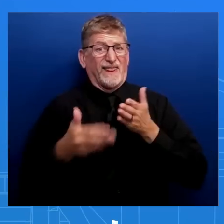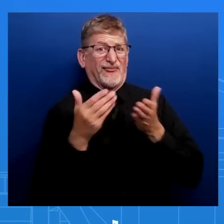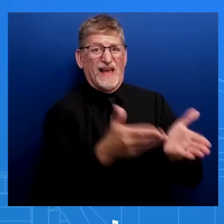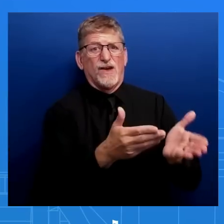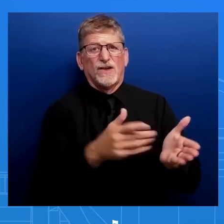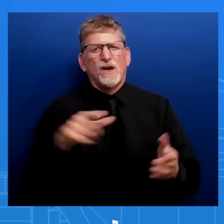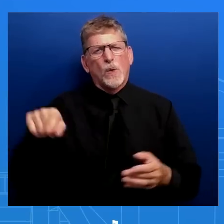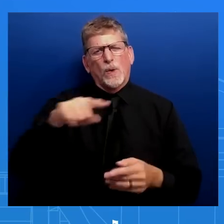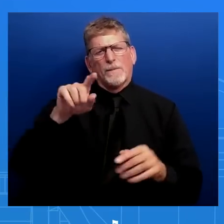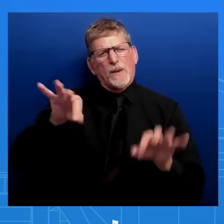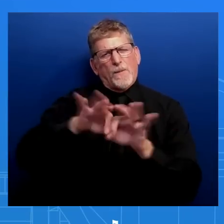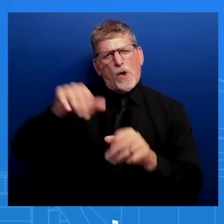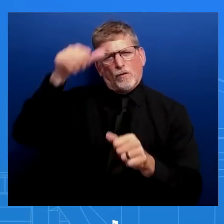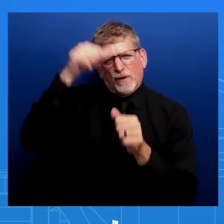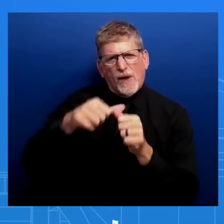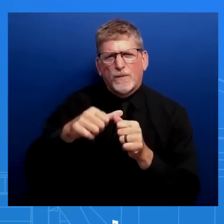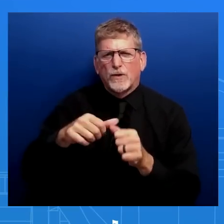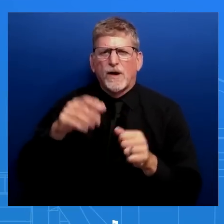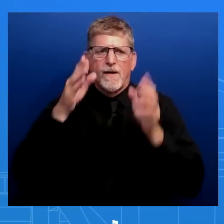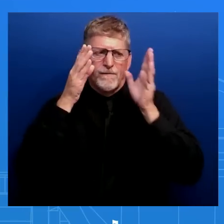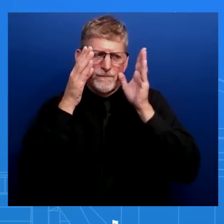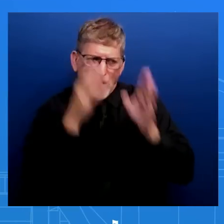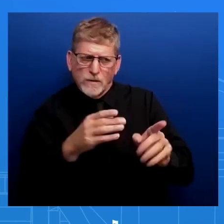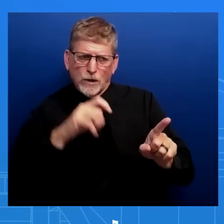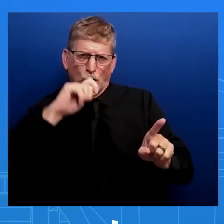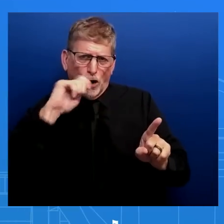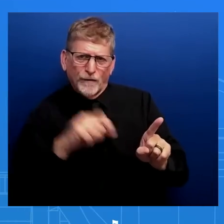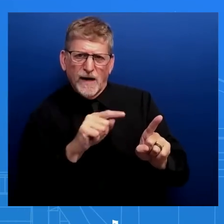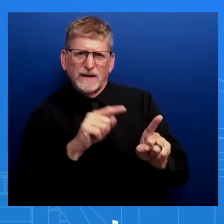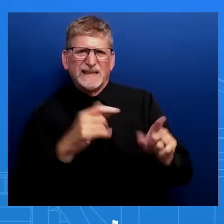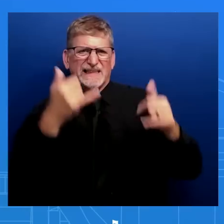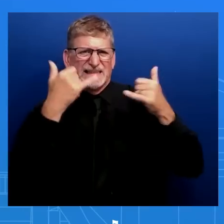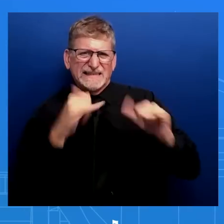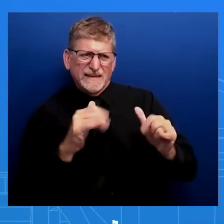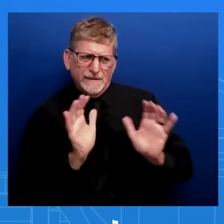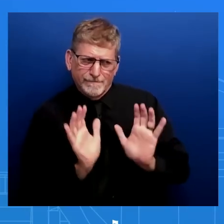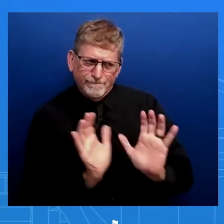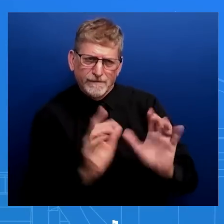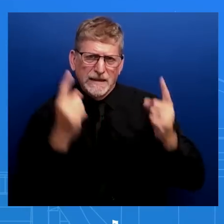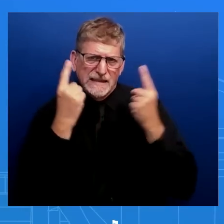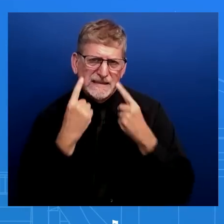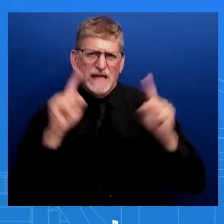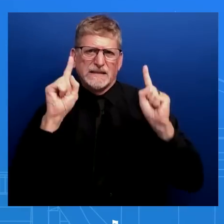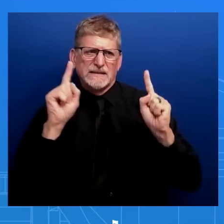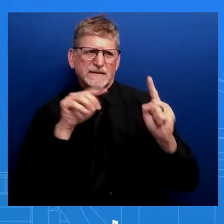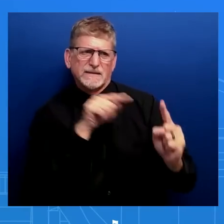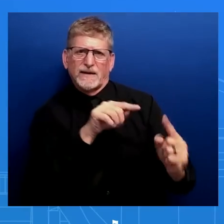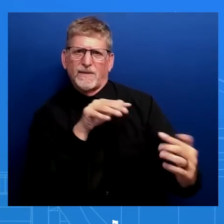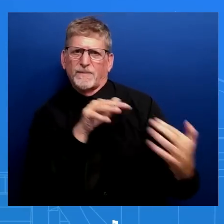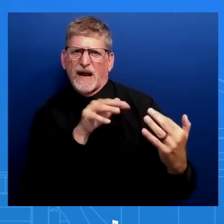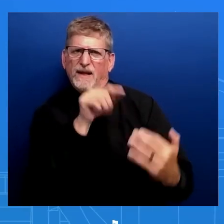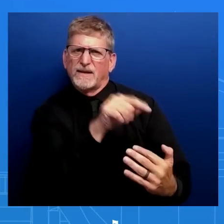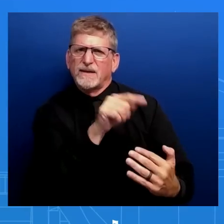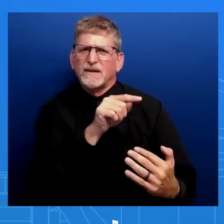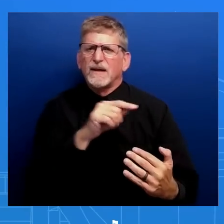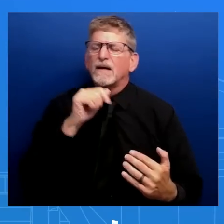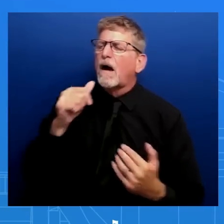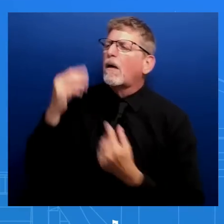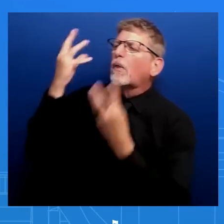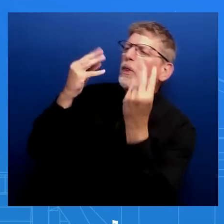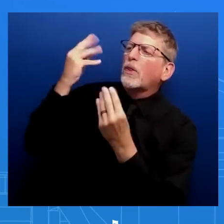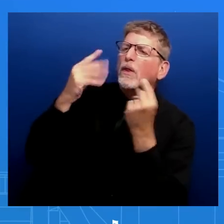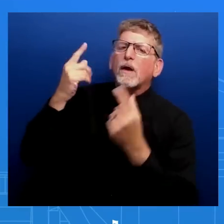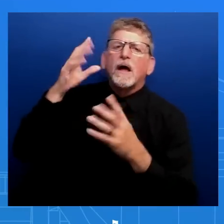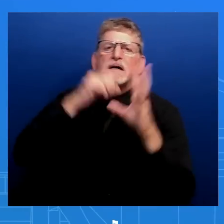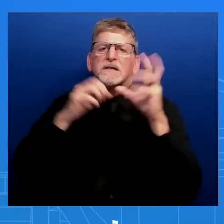that Ukraine can continue to succeed on the battlefield and not speculate about what this might or might not do on the political spectrum inside Russia.